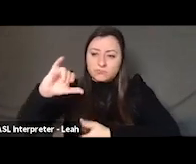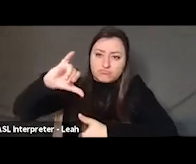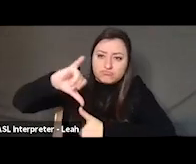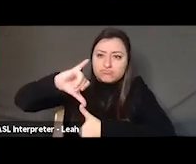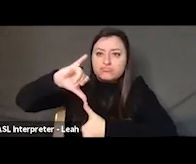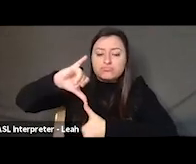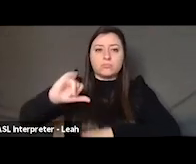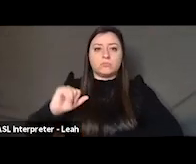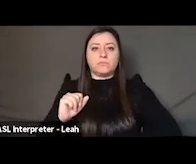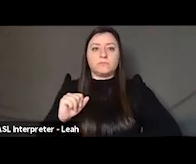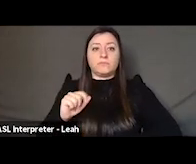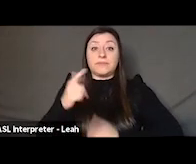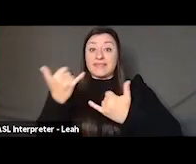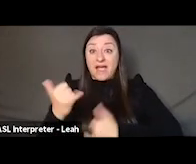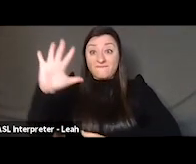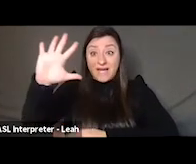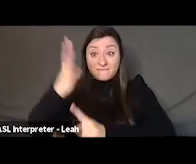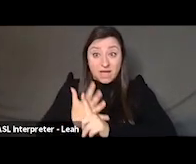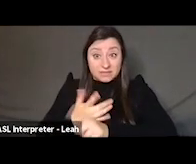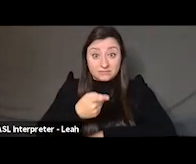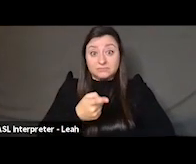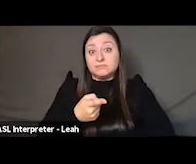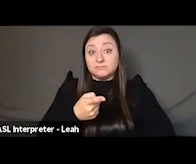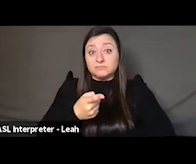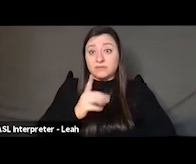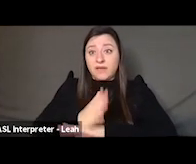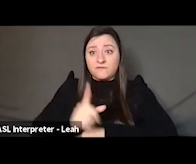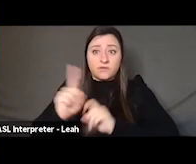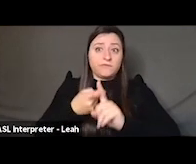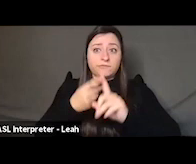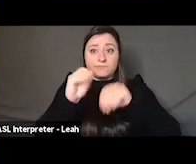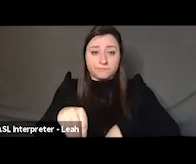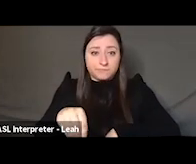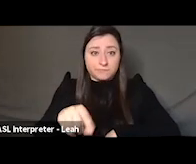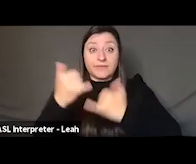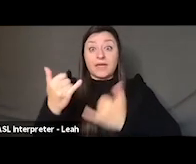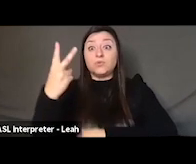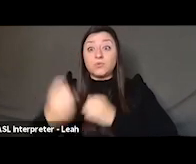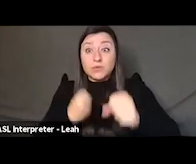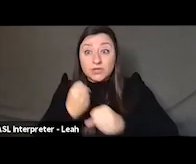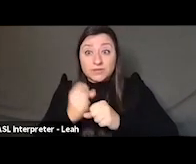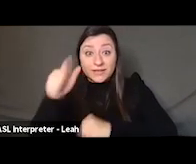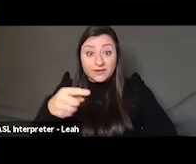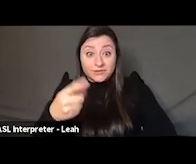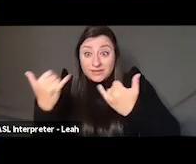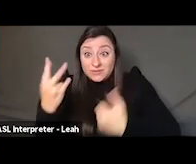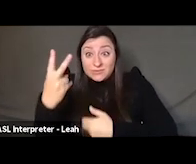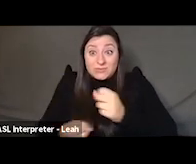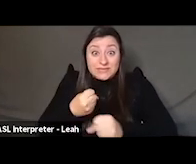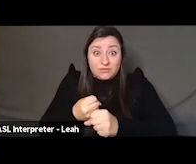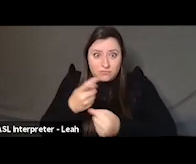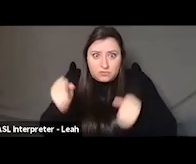later. And this is it 2 years later. So in 2 years' time, we have managed to completely transform this area.